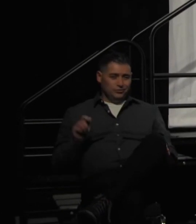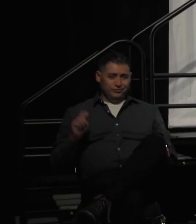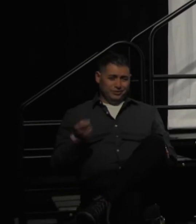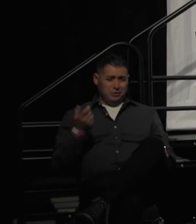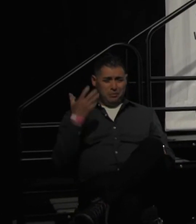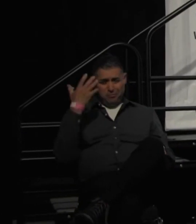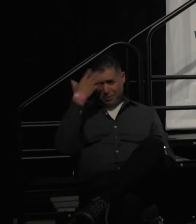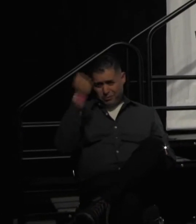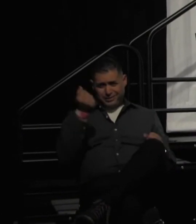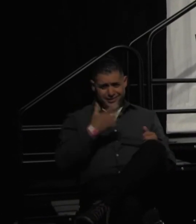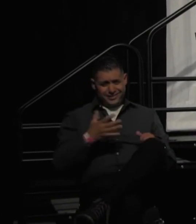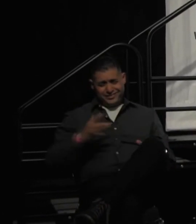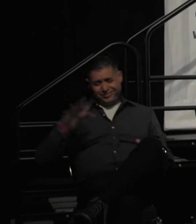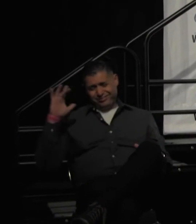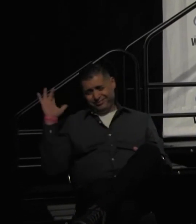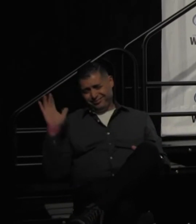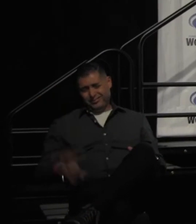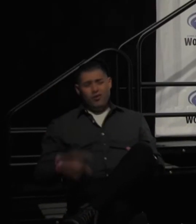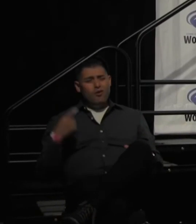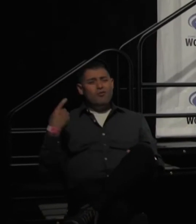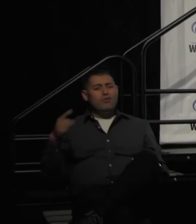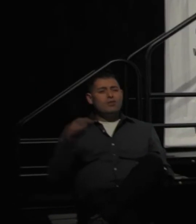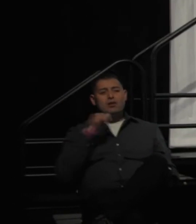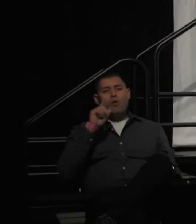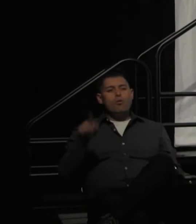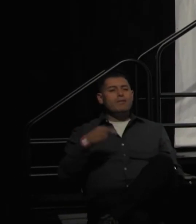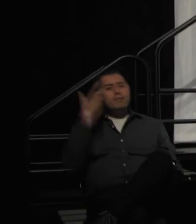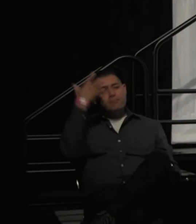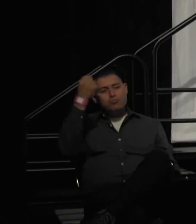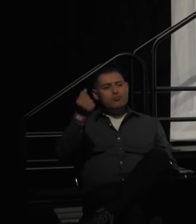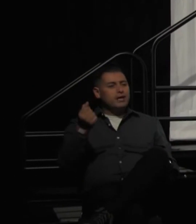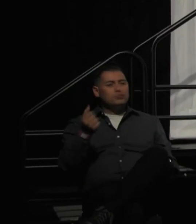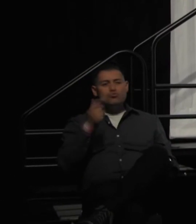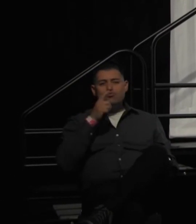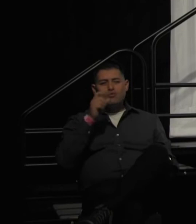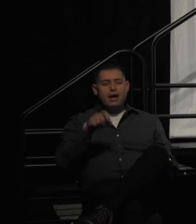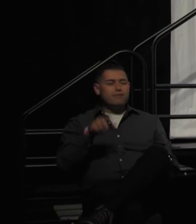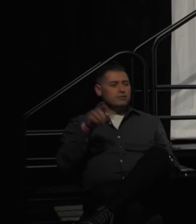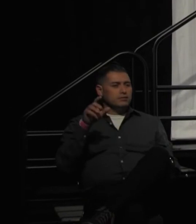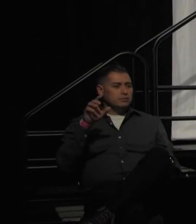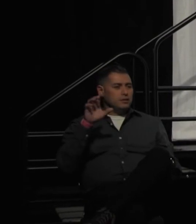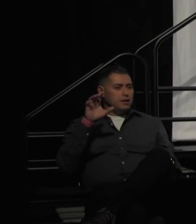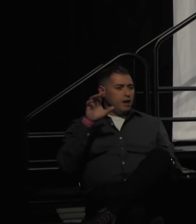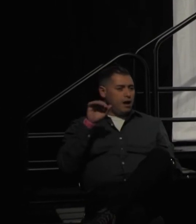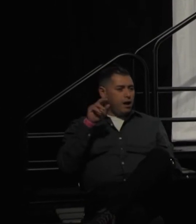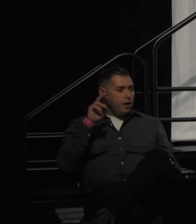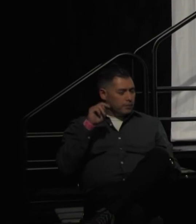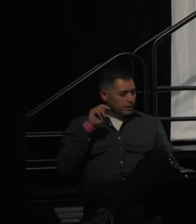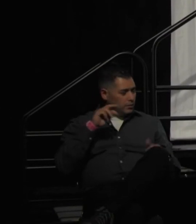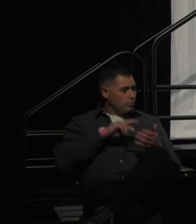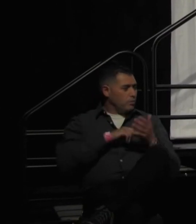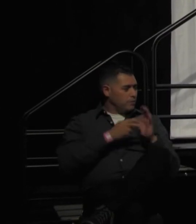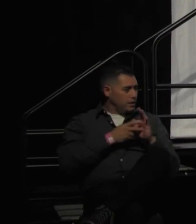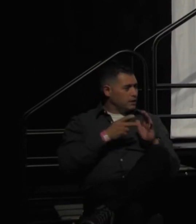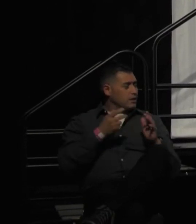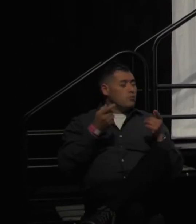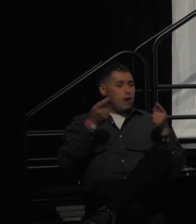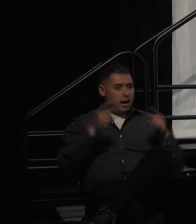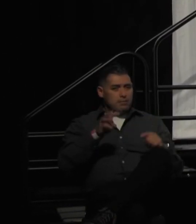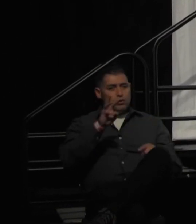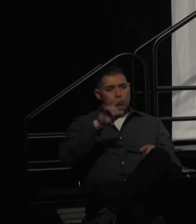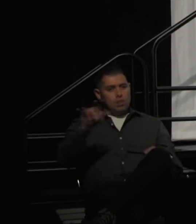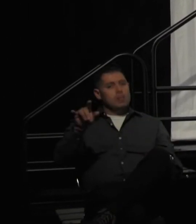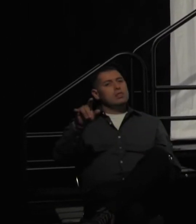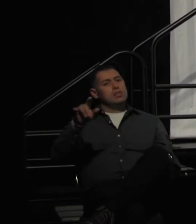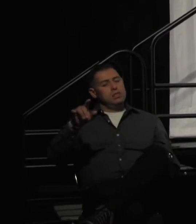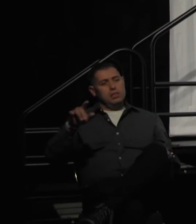You don't have to memorize it. And not only you don't have to memorize it, but you don't have to become it. See, I think that's what happened to Will. You